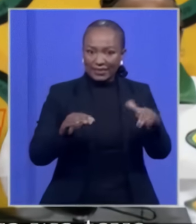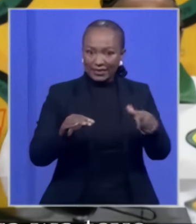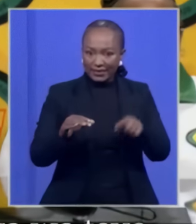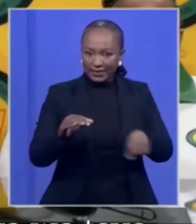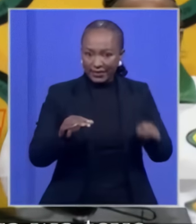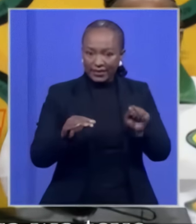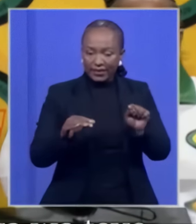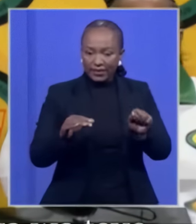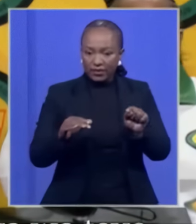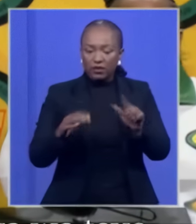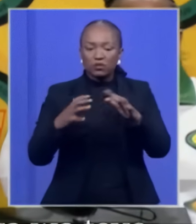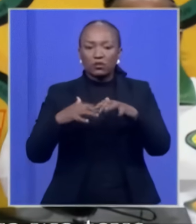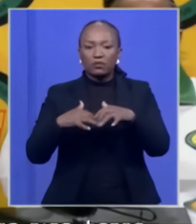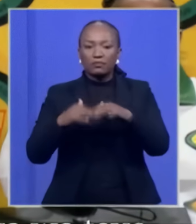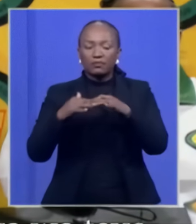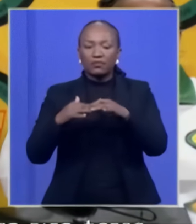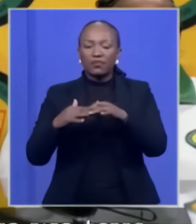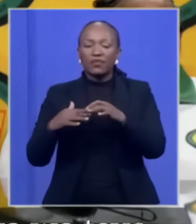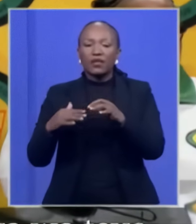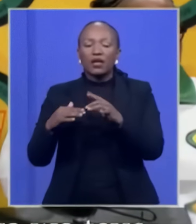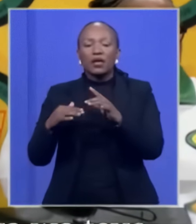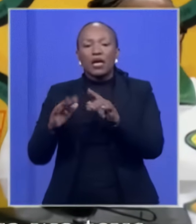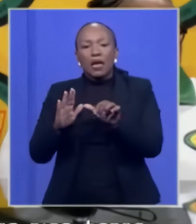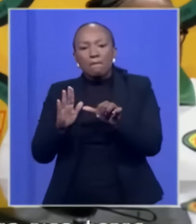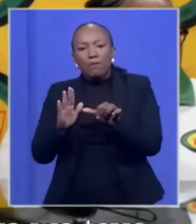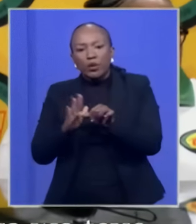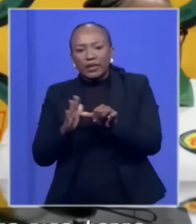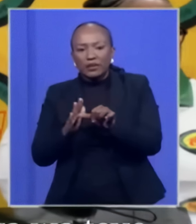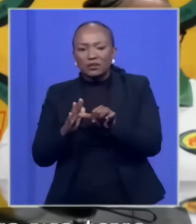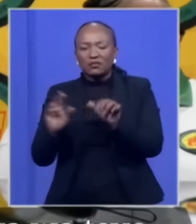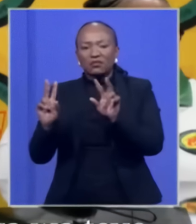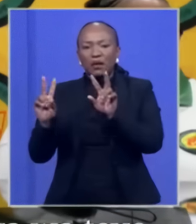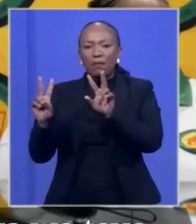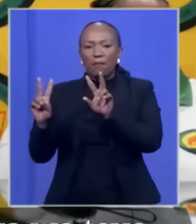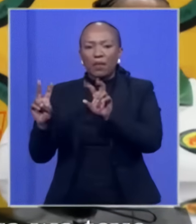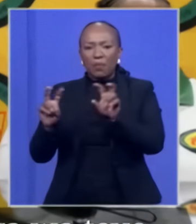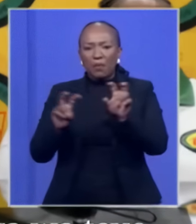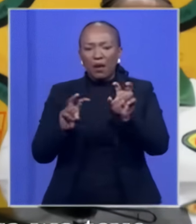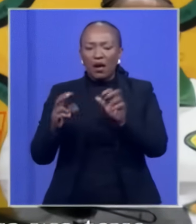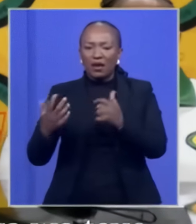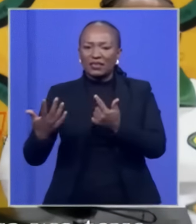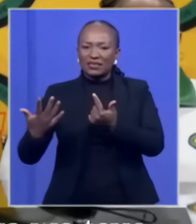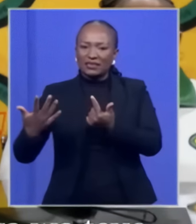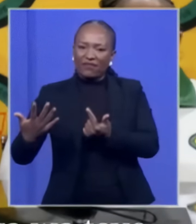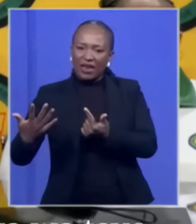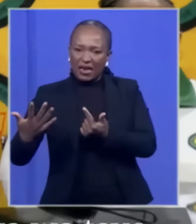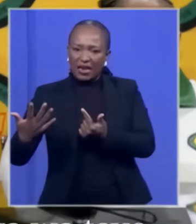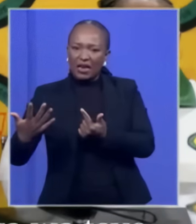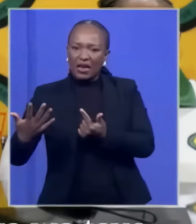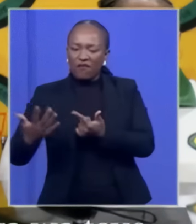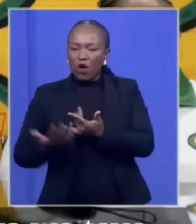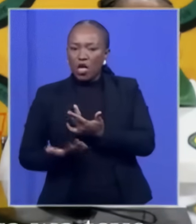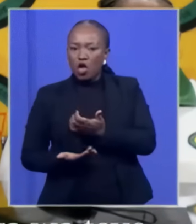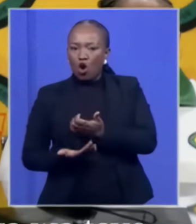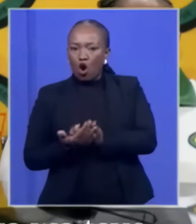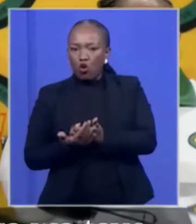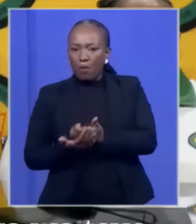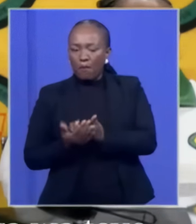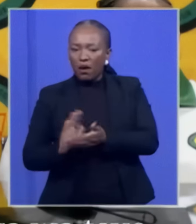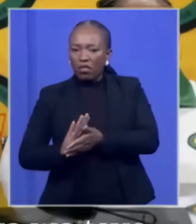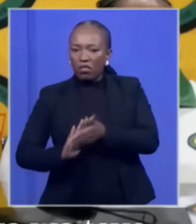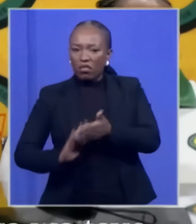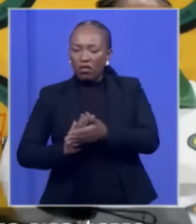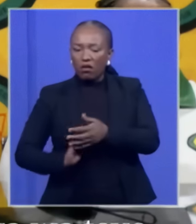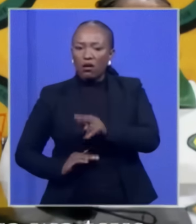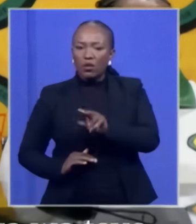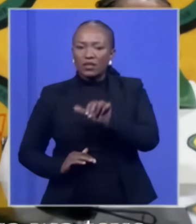formulate 7 cardinal pillars which are driving what we call the generational mission of economic freedom. The 26th